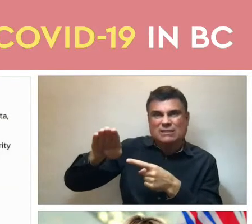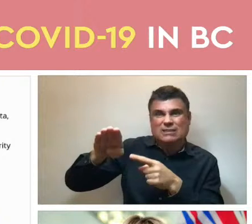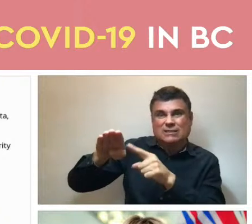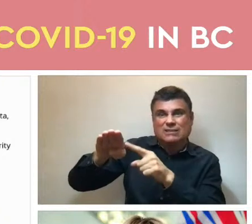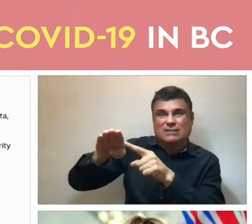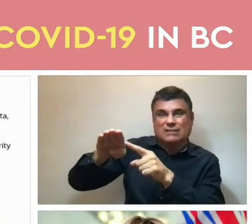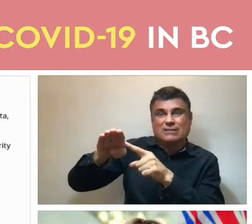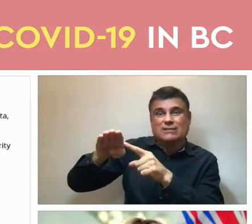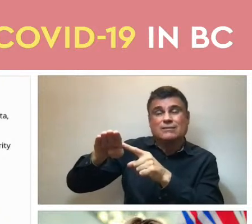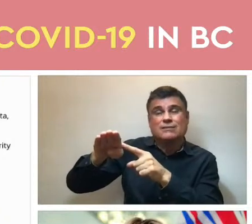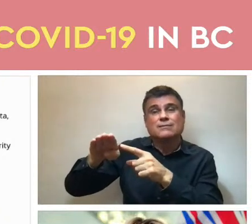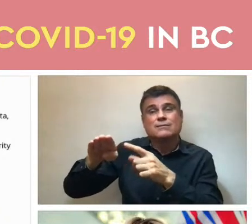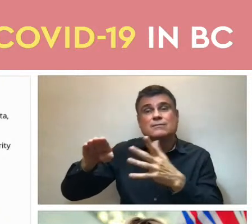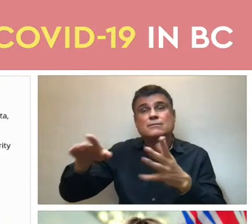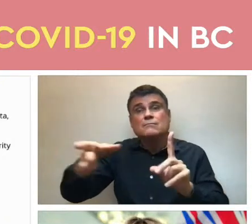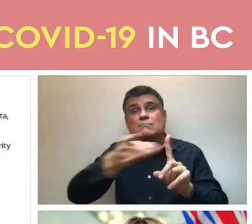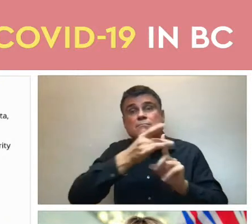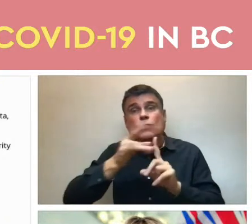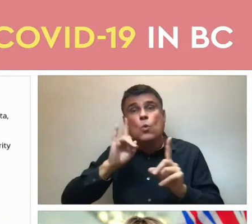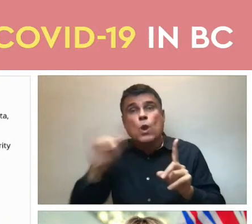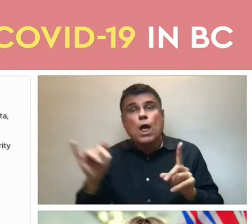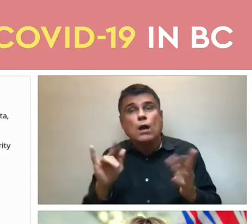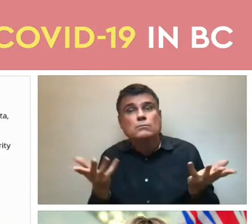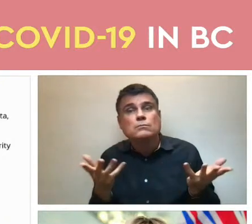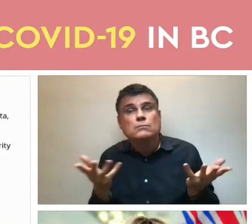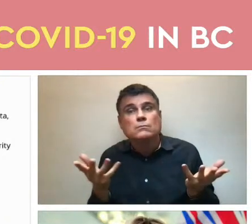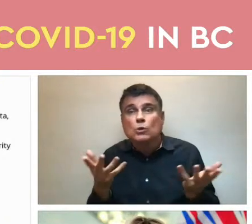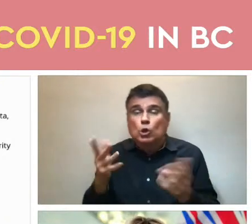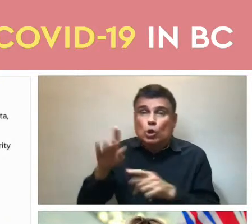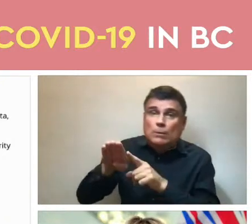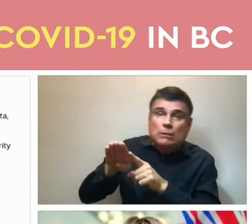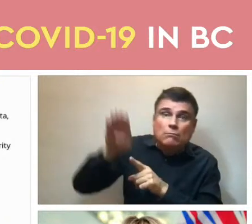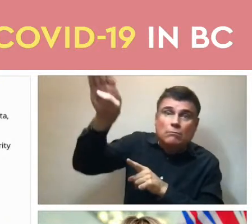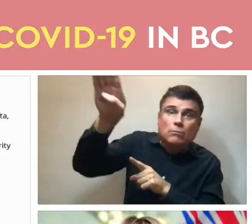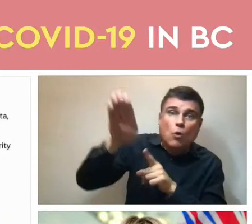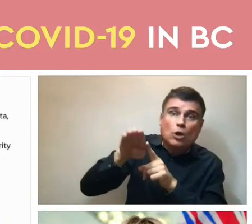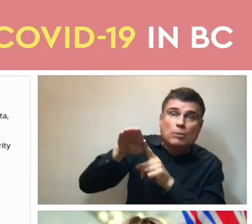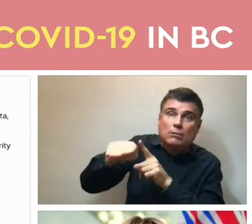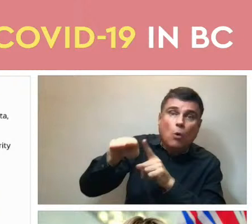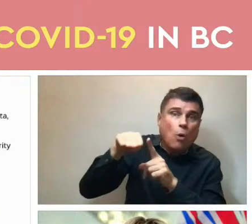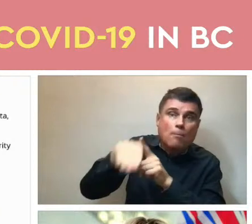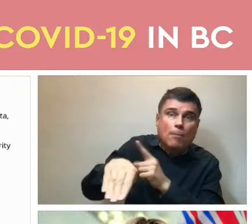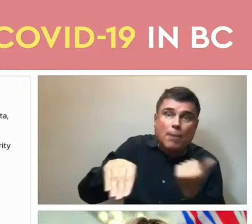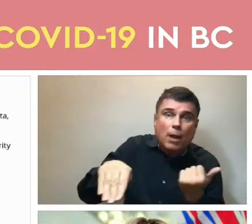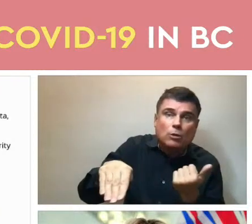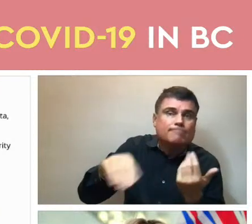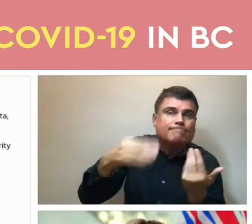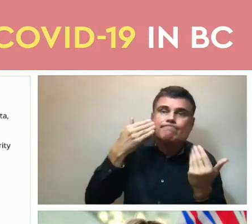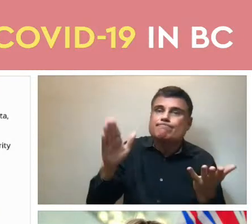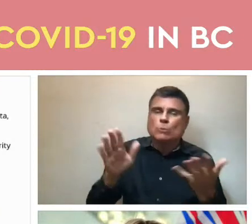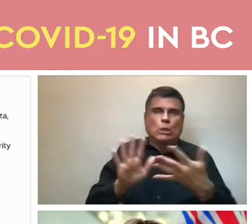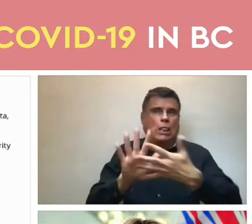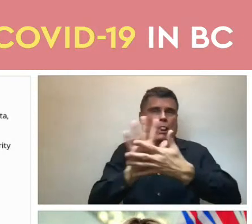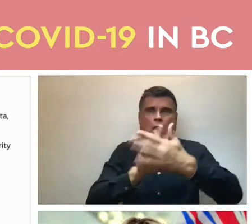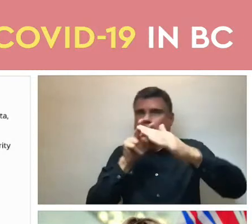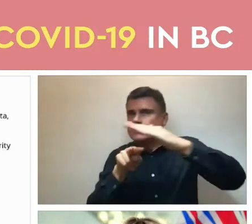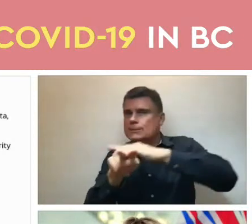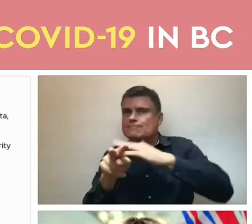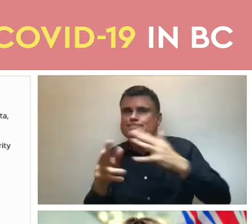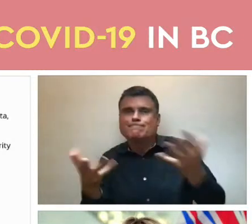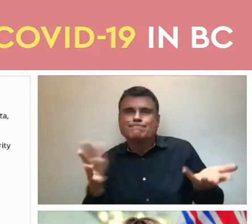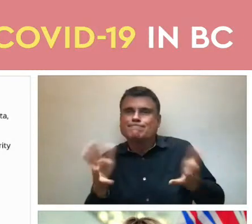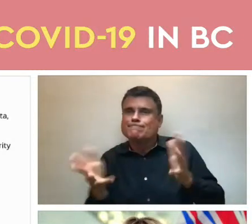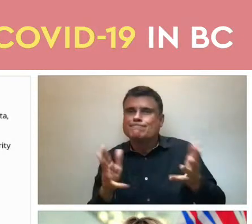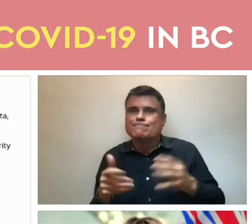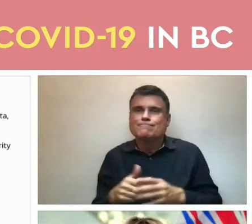uncertainty. These are the things that we're looking at to say what could happen with different scenarios if Omicron starts